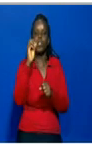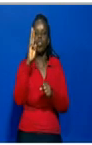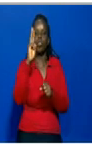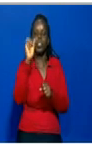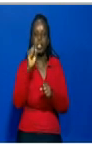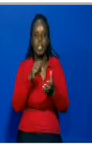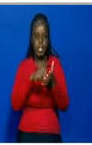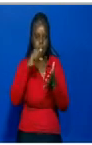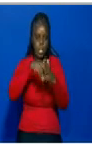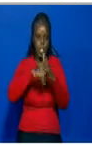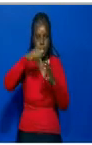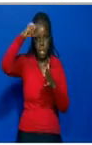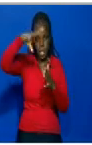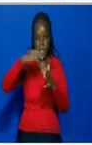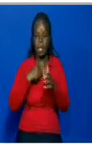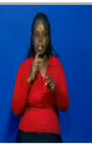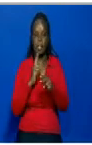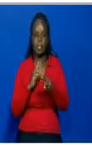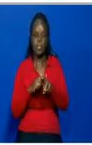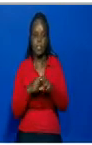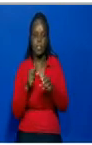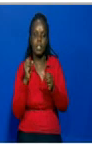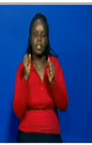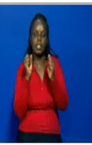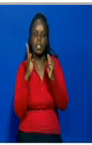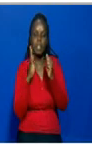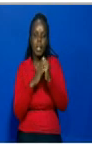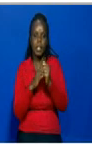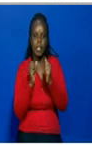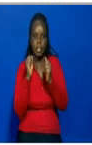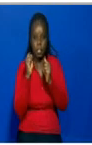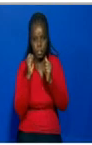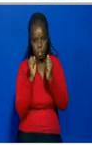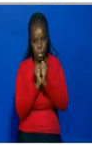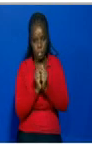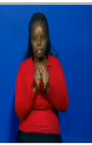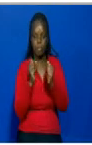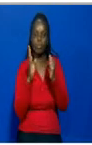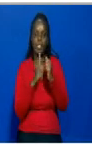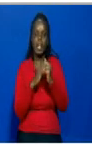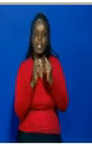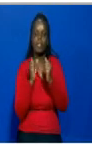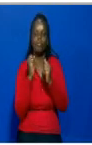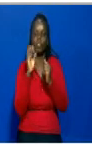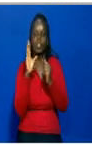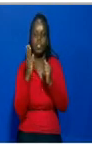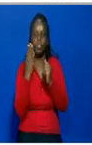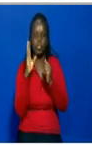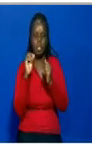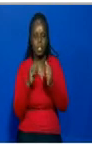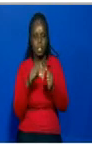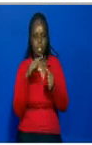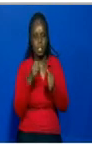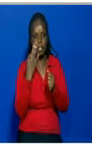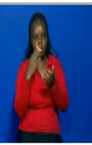sure that you make time for that. Moving on, at 9:10 to 9:40 a.m. we have our grade 3 learners who will be